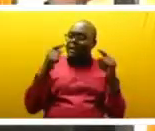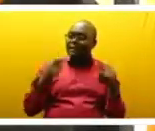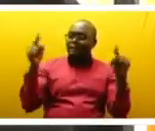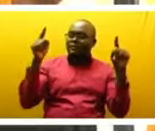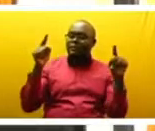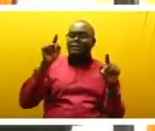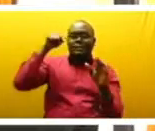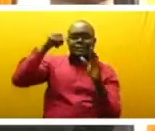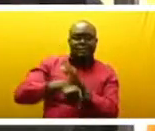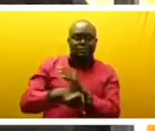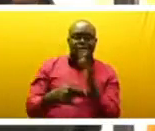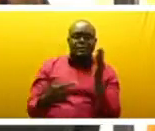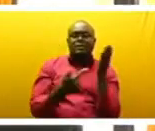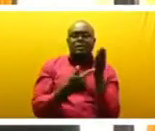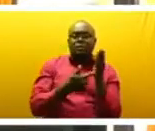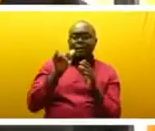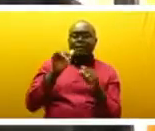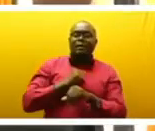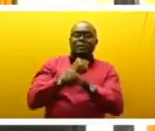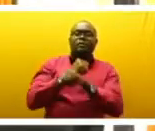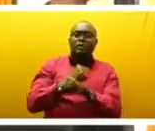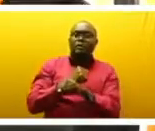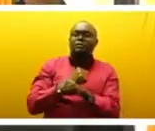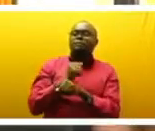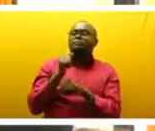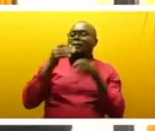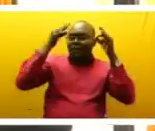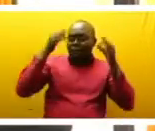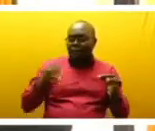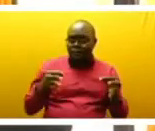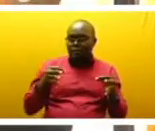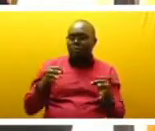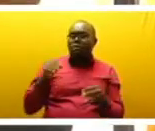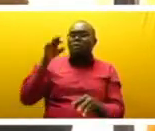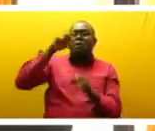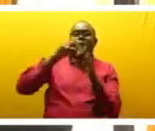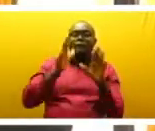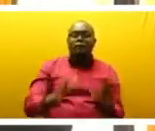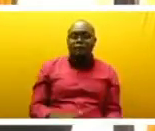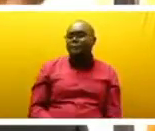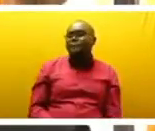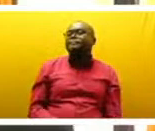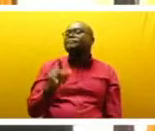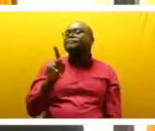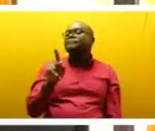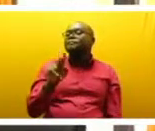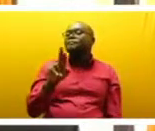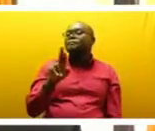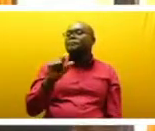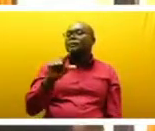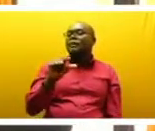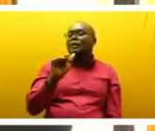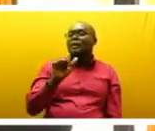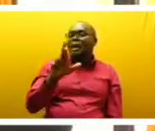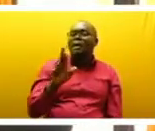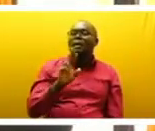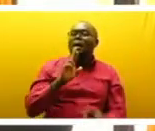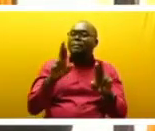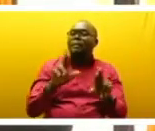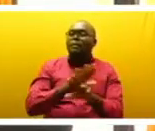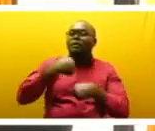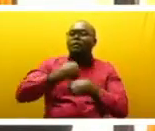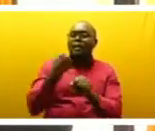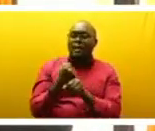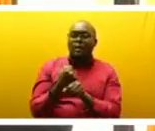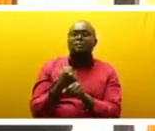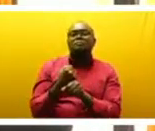integral technology that protects the will of the voter. Kriegler report did not make a recommendation for Jose Camargo,